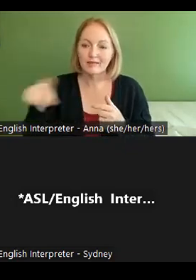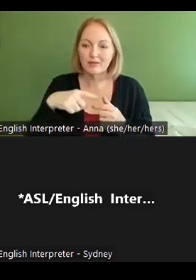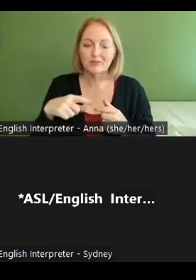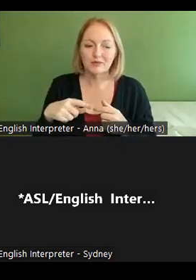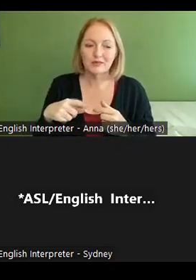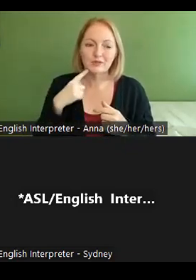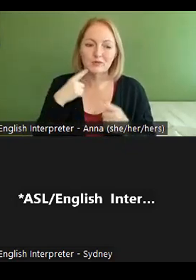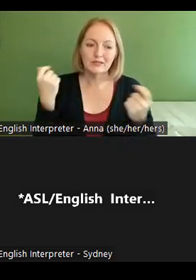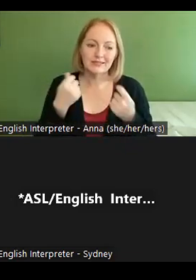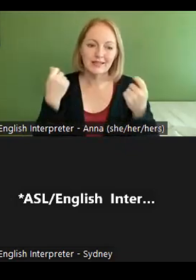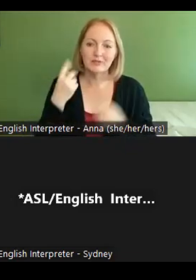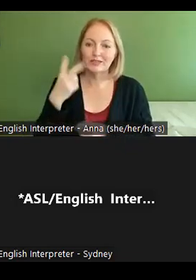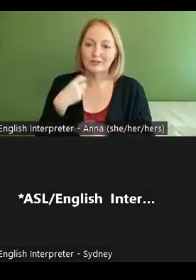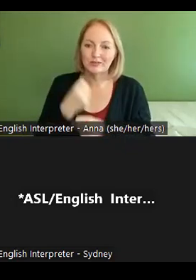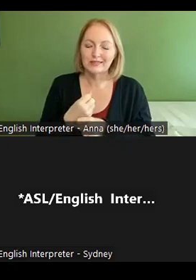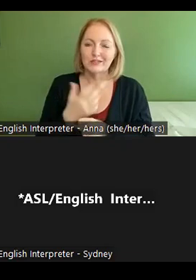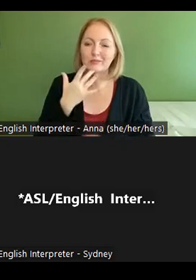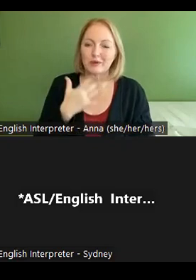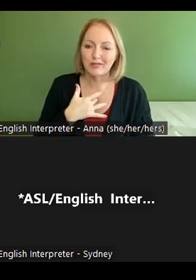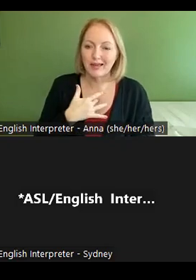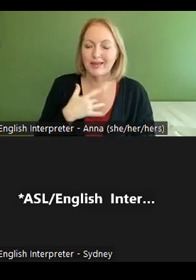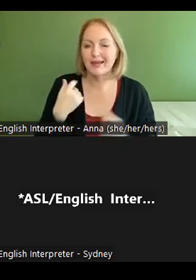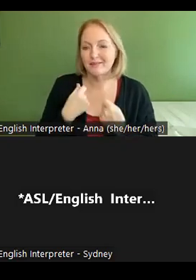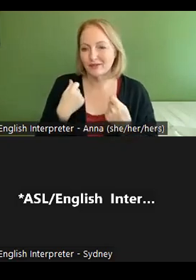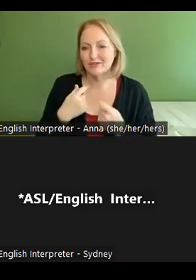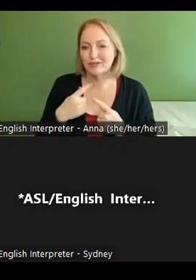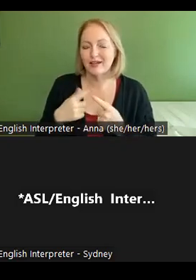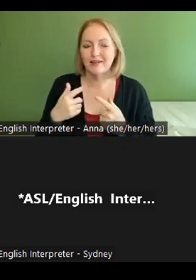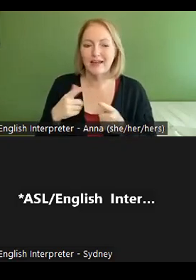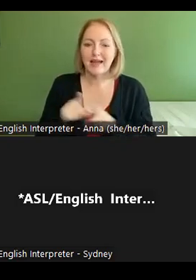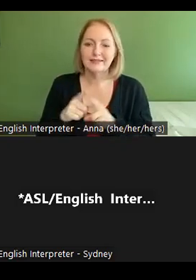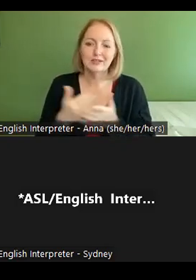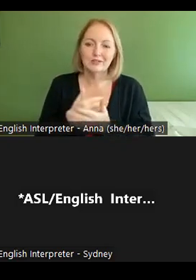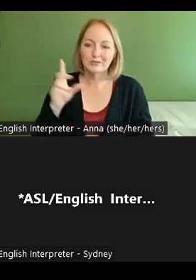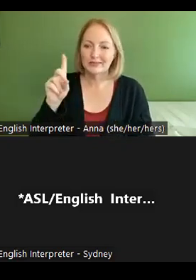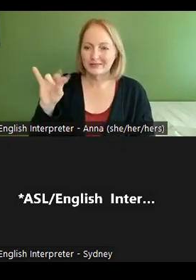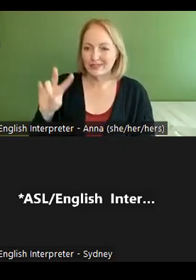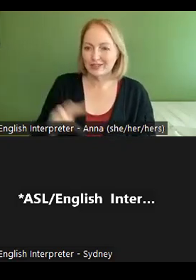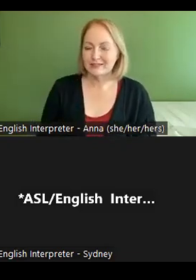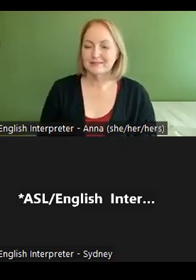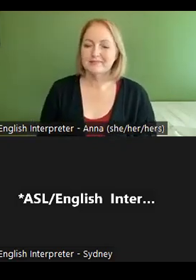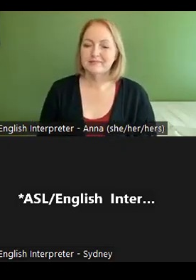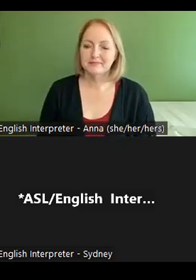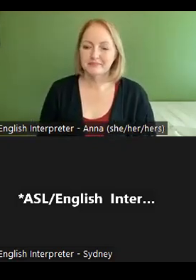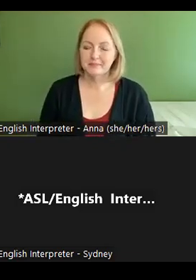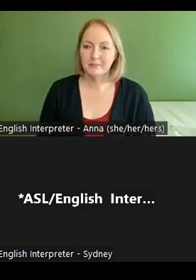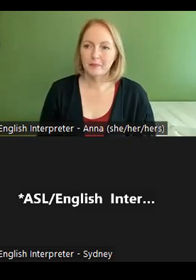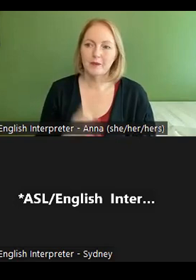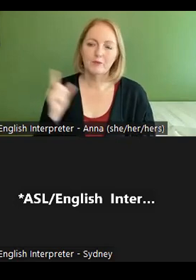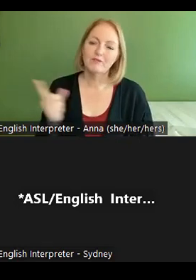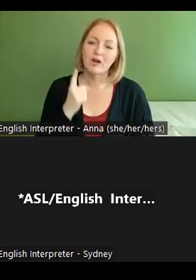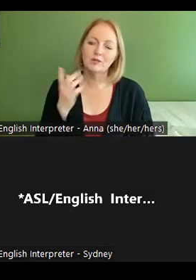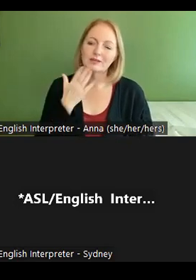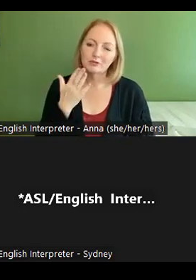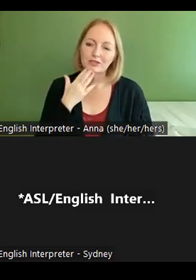we celebrate our 2-year birthday anniversary of a new division. We've always appreciate